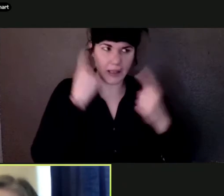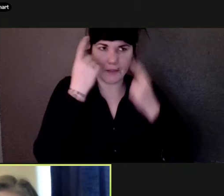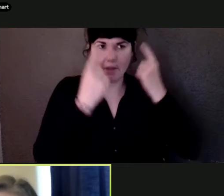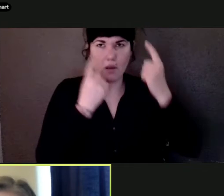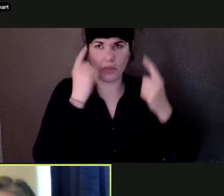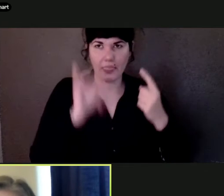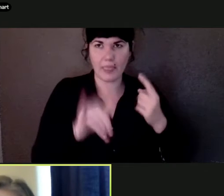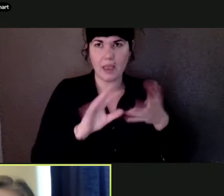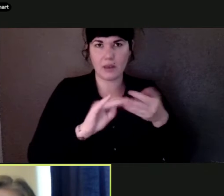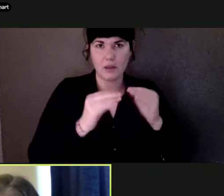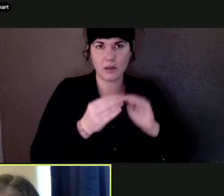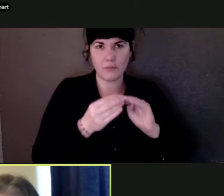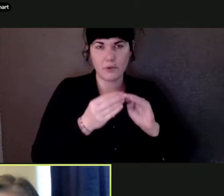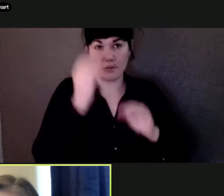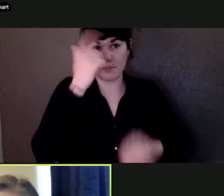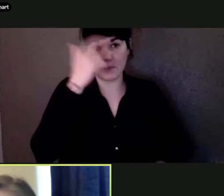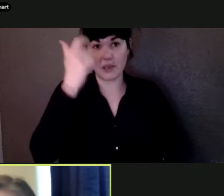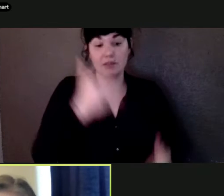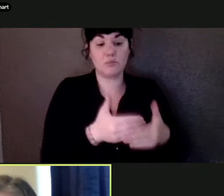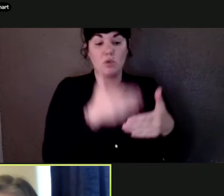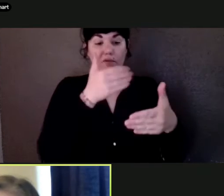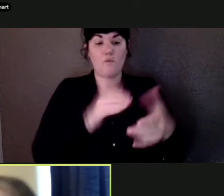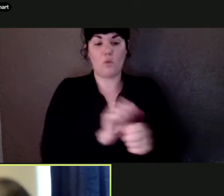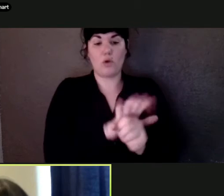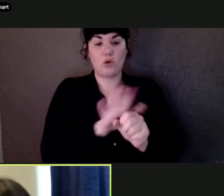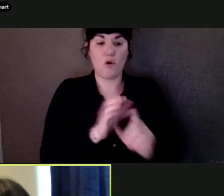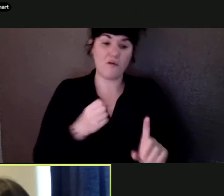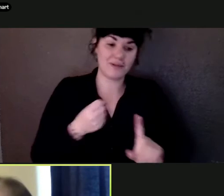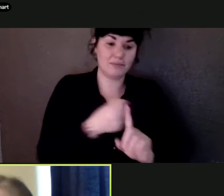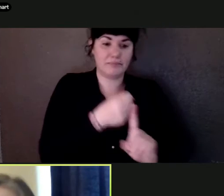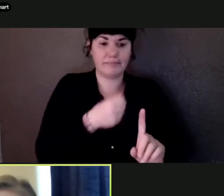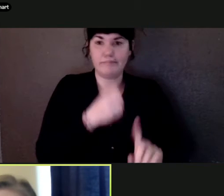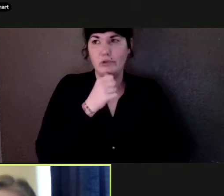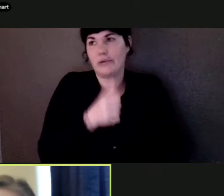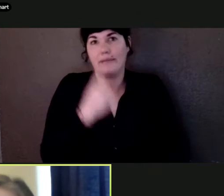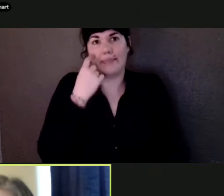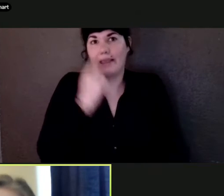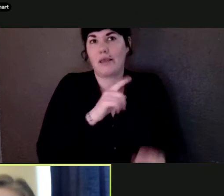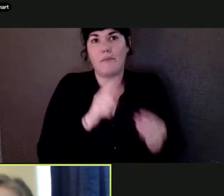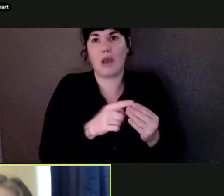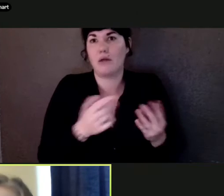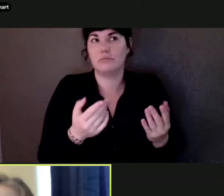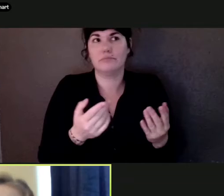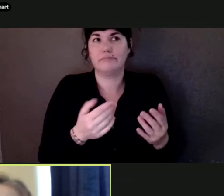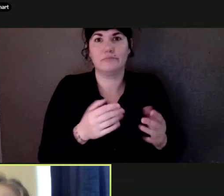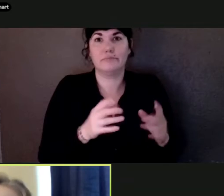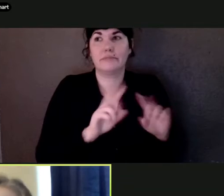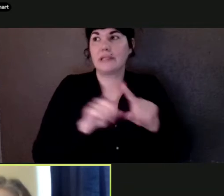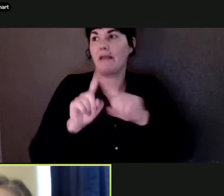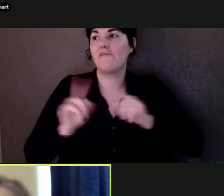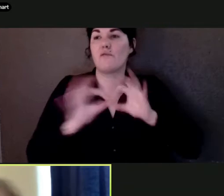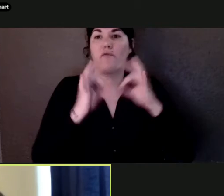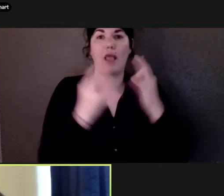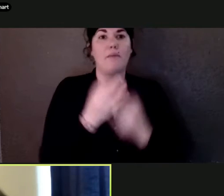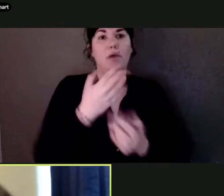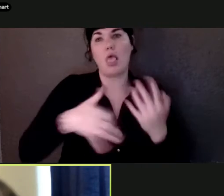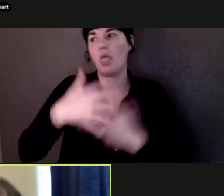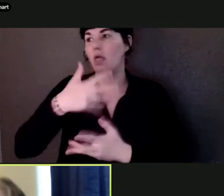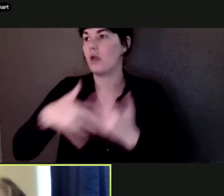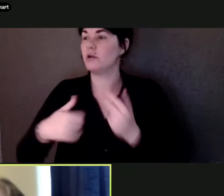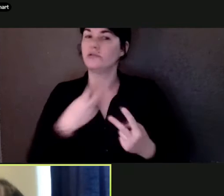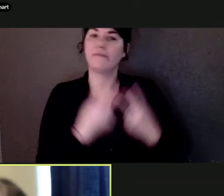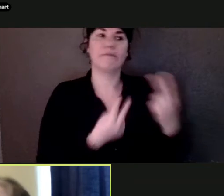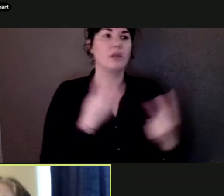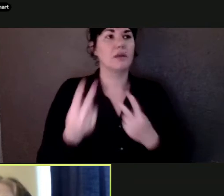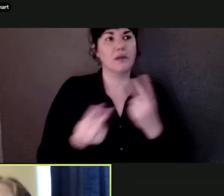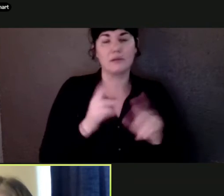pre-pandemic, you didn't think about families, you know, you went to this person's house or that person's house and there wasn't a whole lot of thought about who was going to